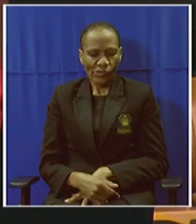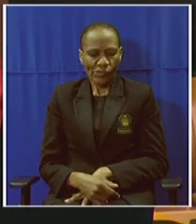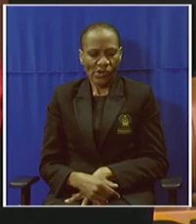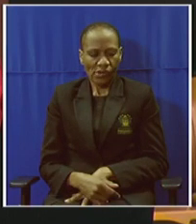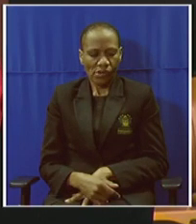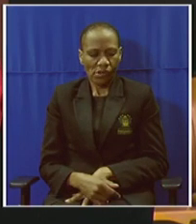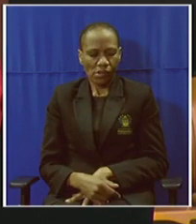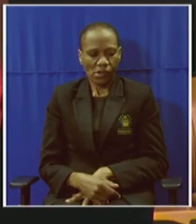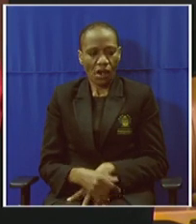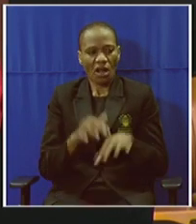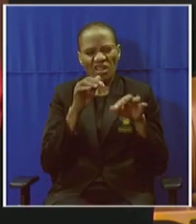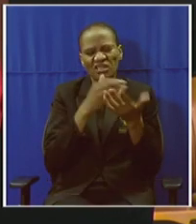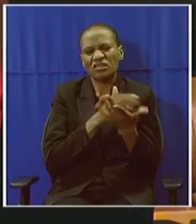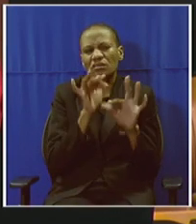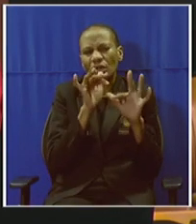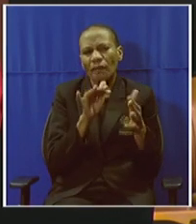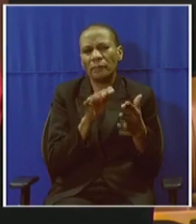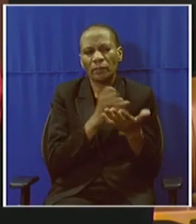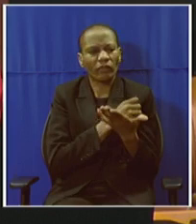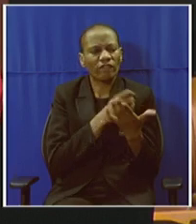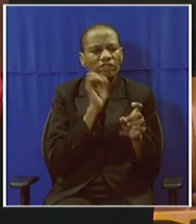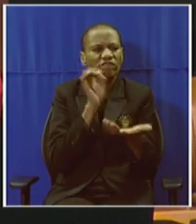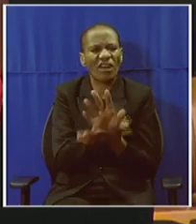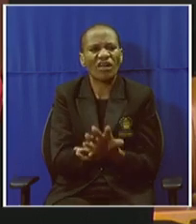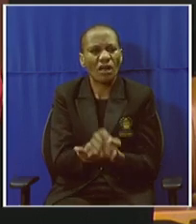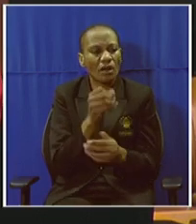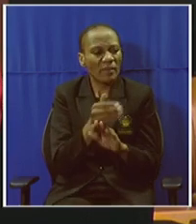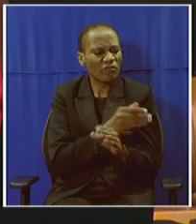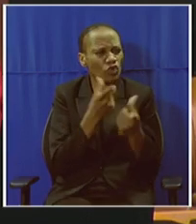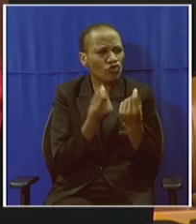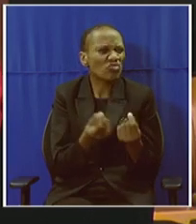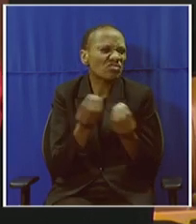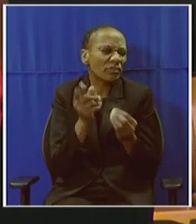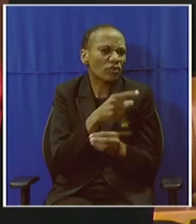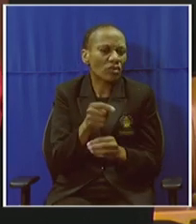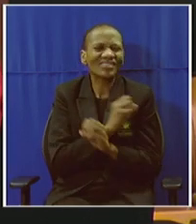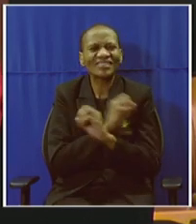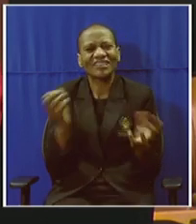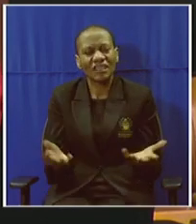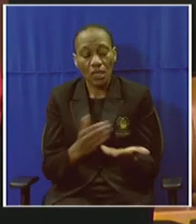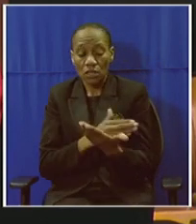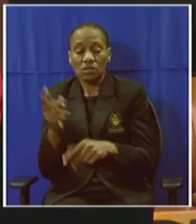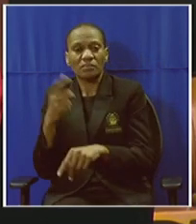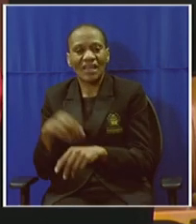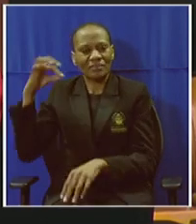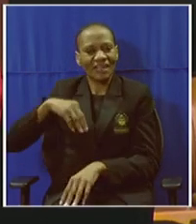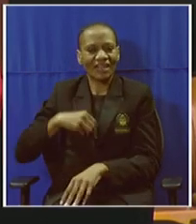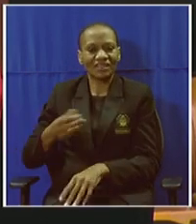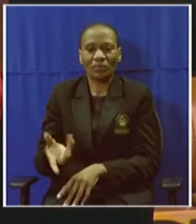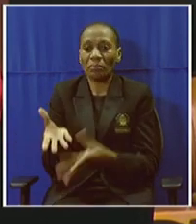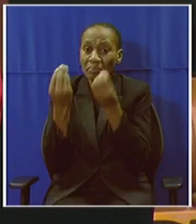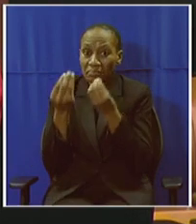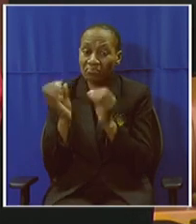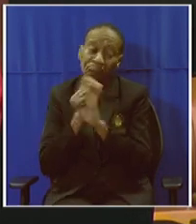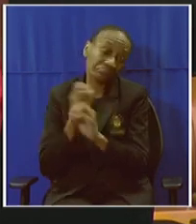People are dismissed without doing anything wrong. Sometimes workers do not get their salaries